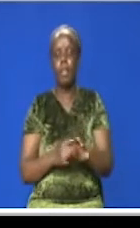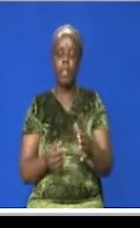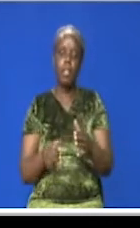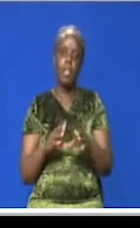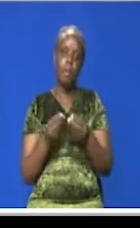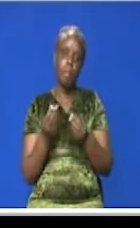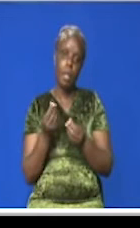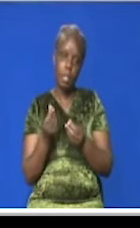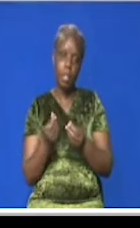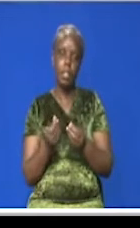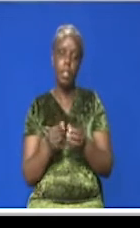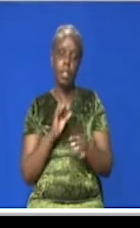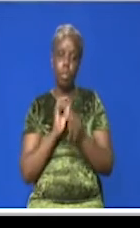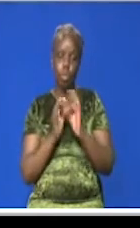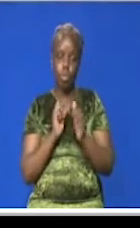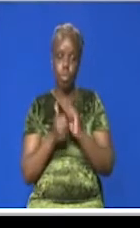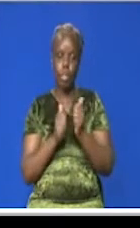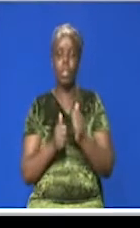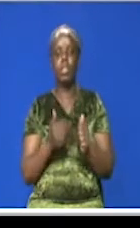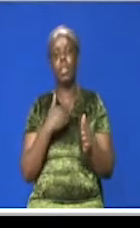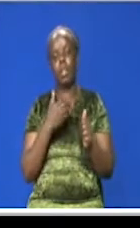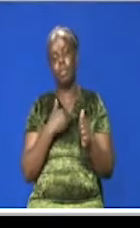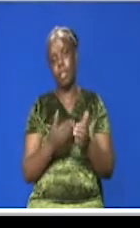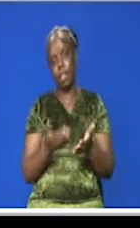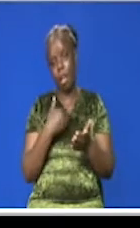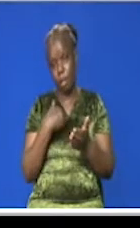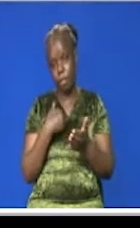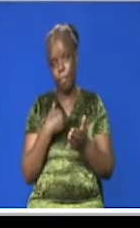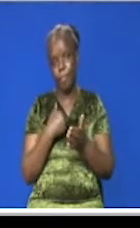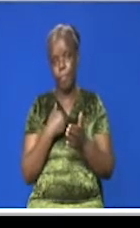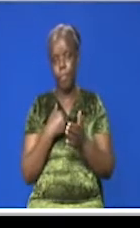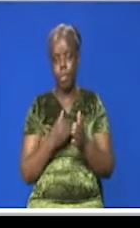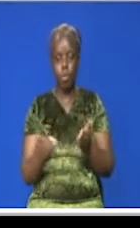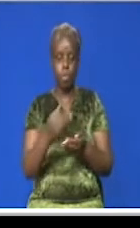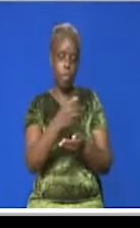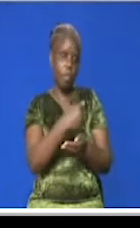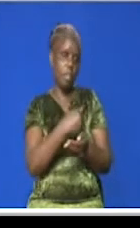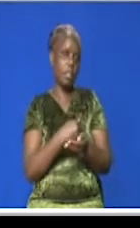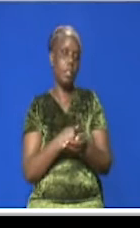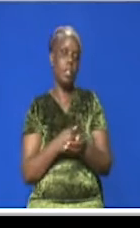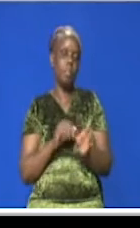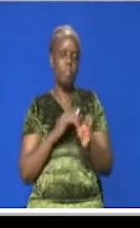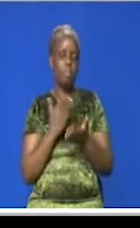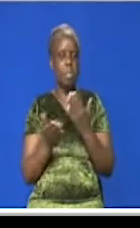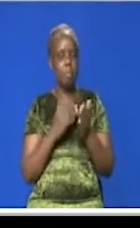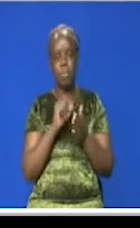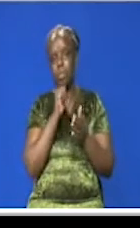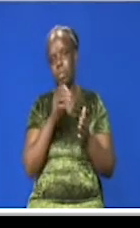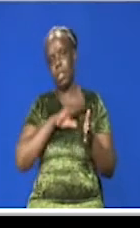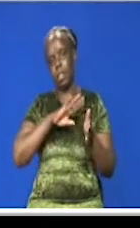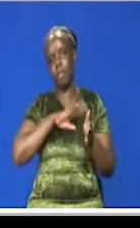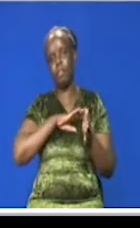income which the government has raised or collected may not be